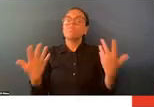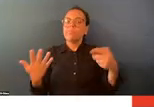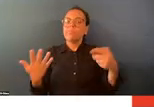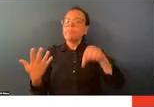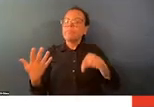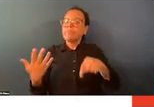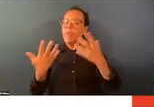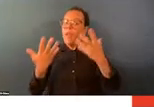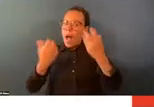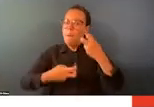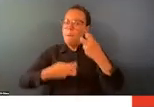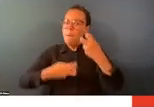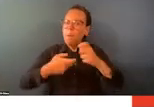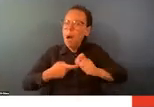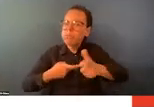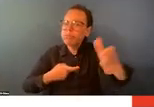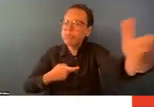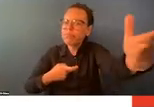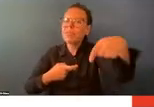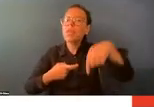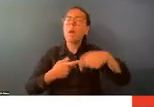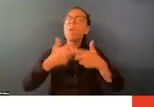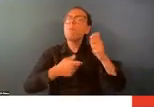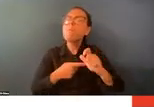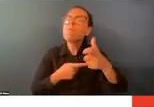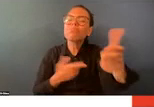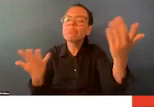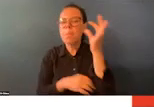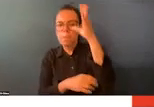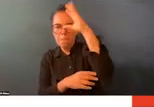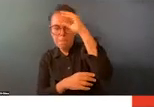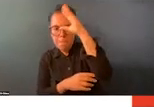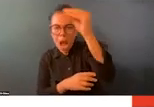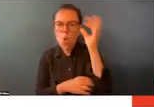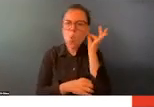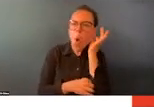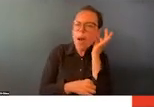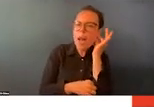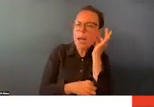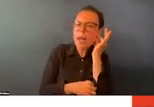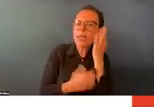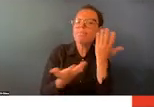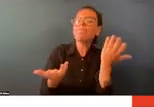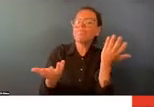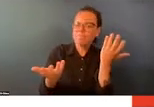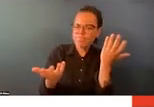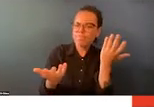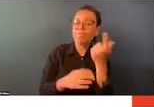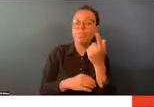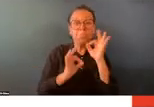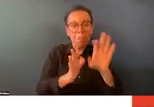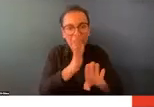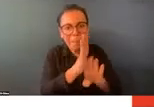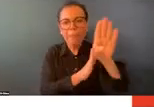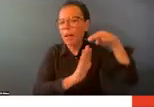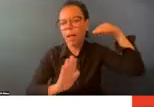The impact of climate change are not gender neutral. Women are particularly vulnerable to climate change related